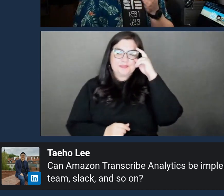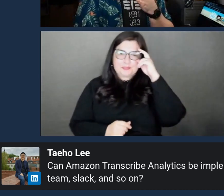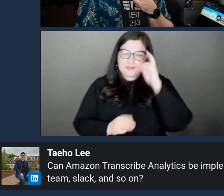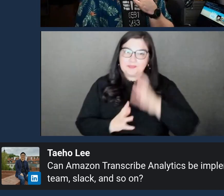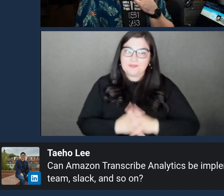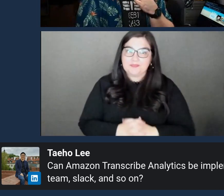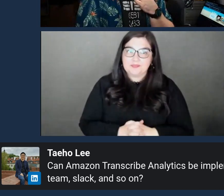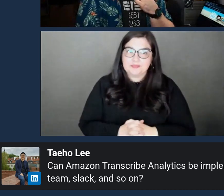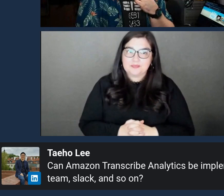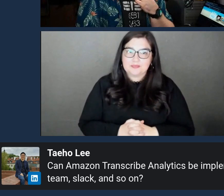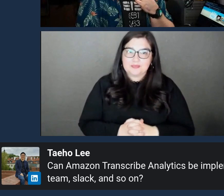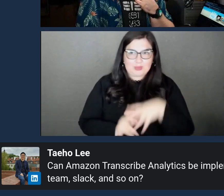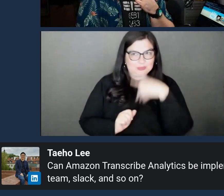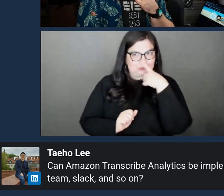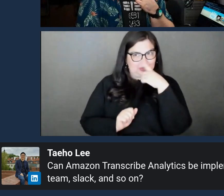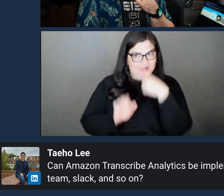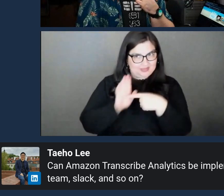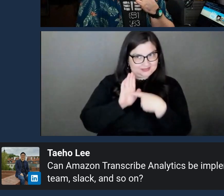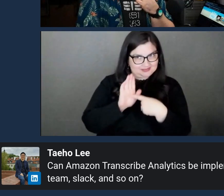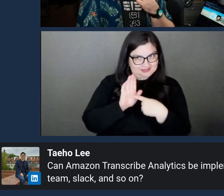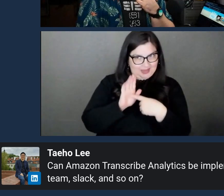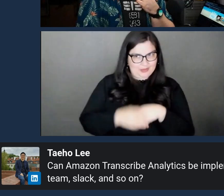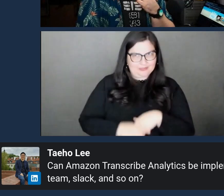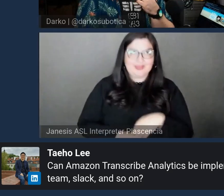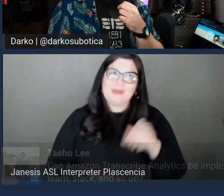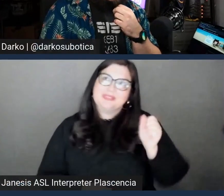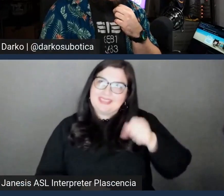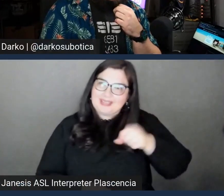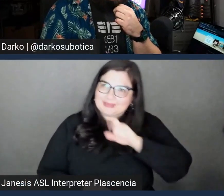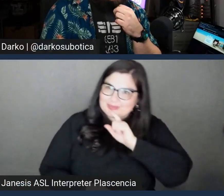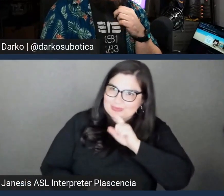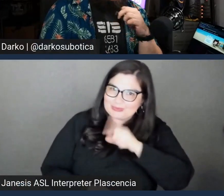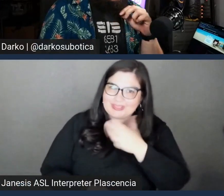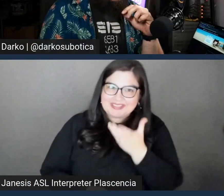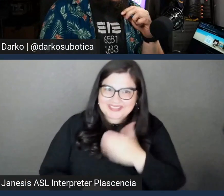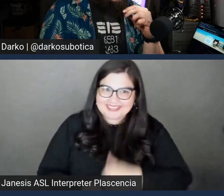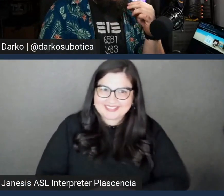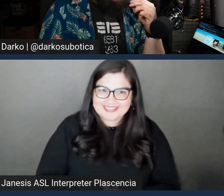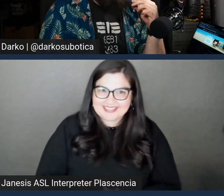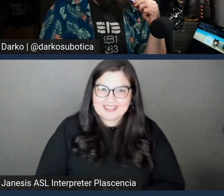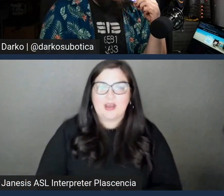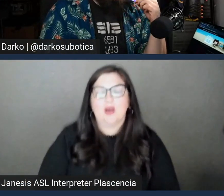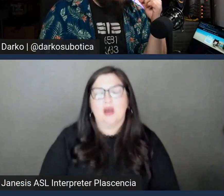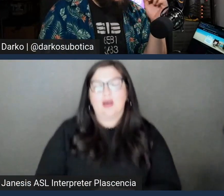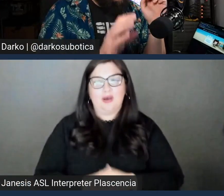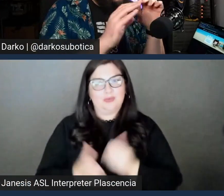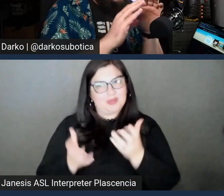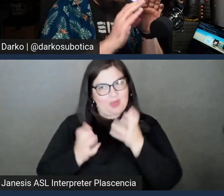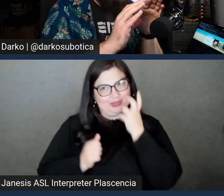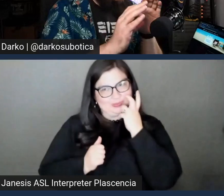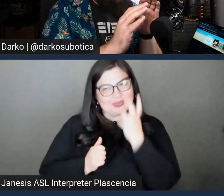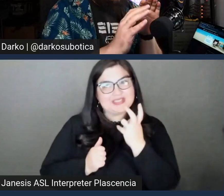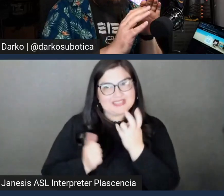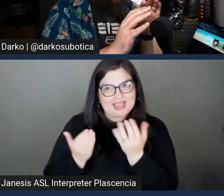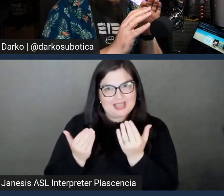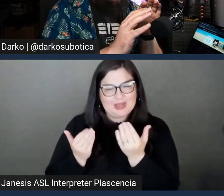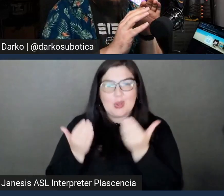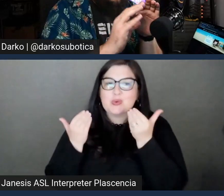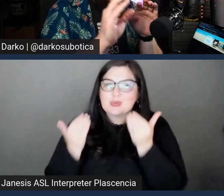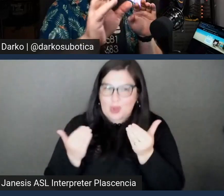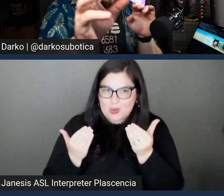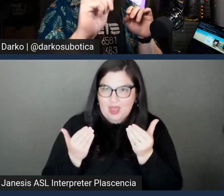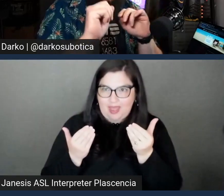you able to show us a demo? Sure. I definitely can. we would like to see that. So while you share your